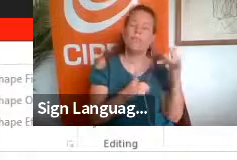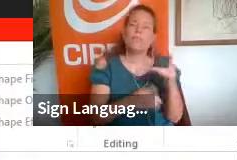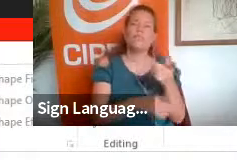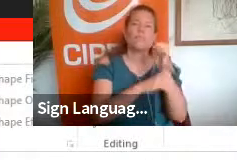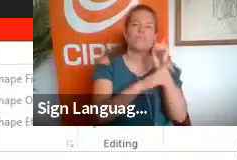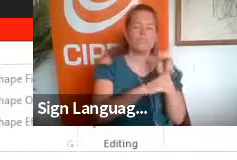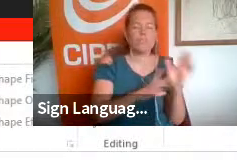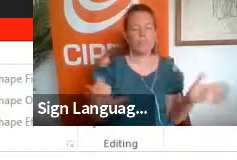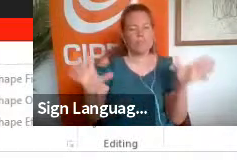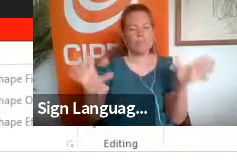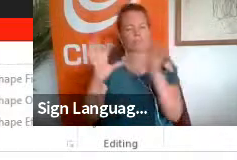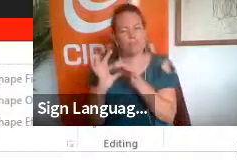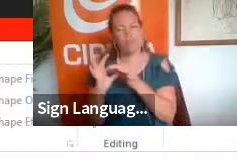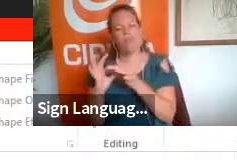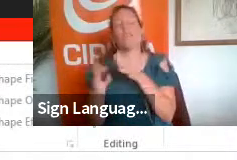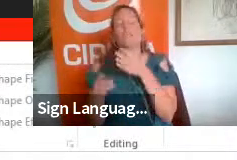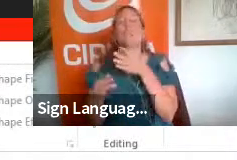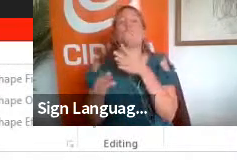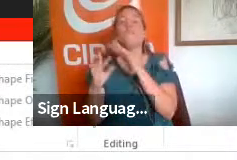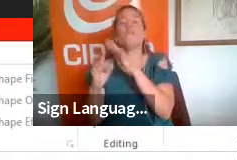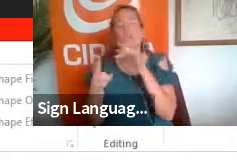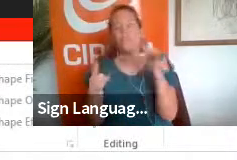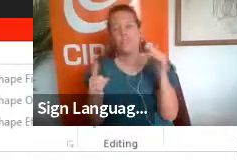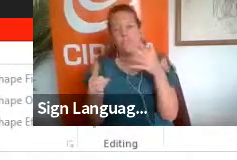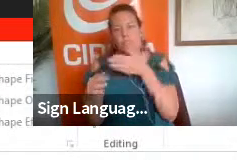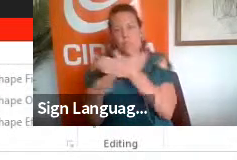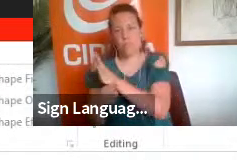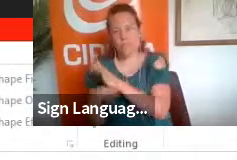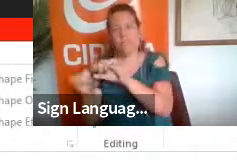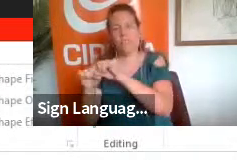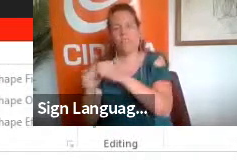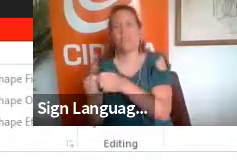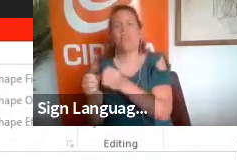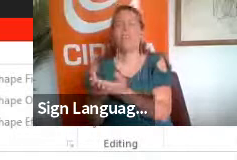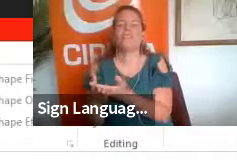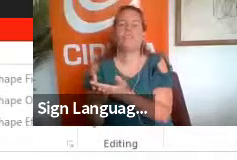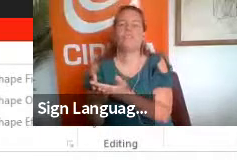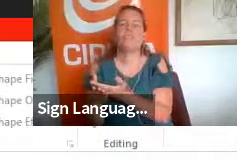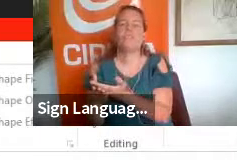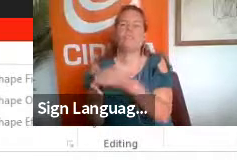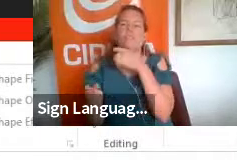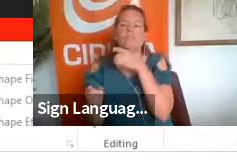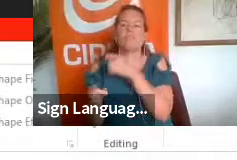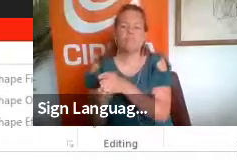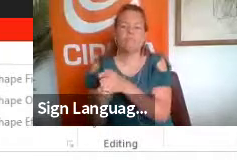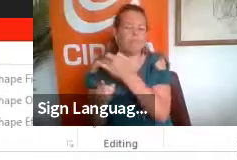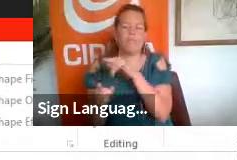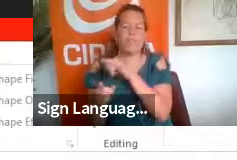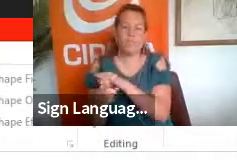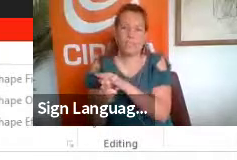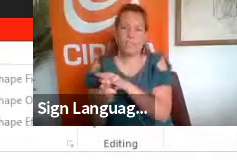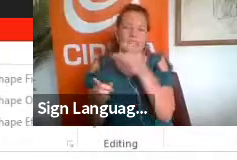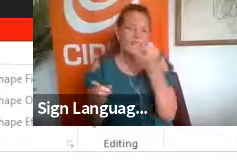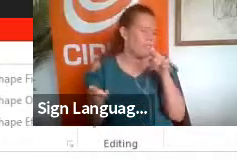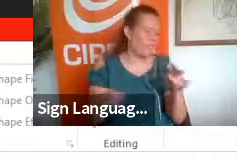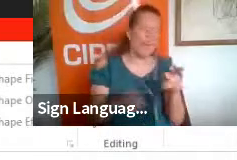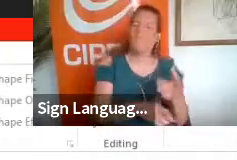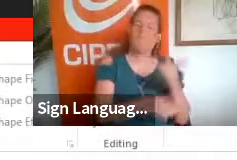interconnected with digital rights violations. Without digital security, violations arise, and then you need a